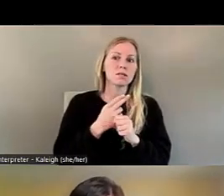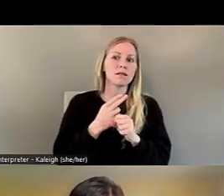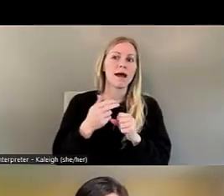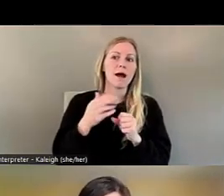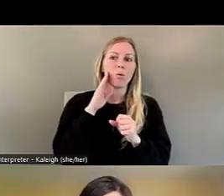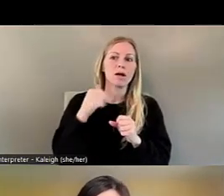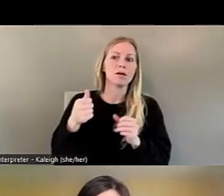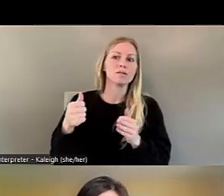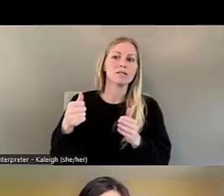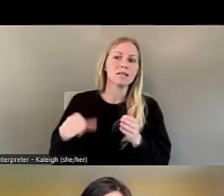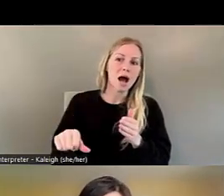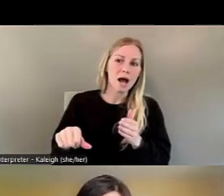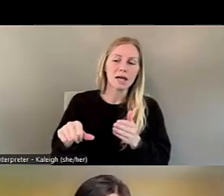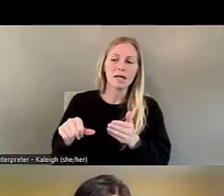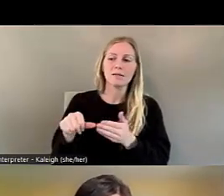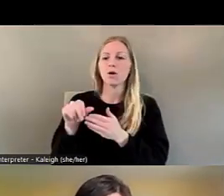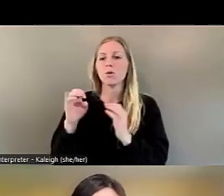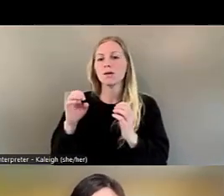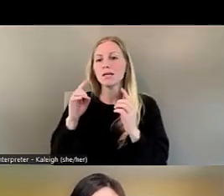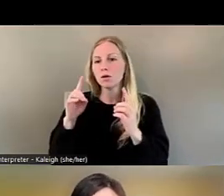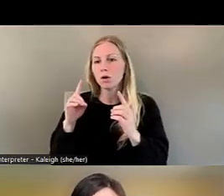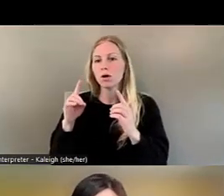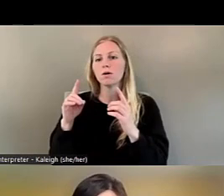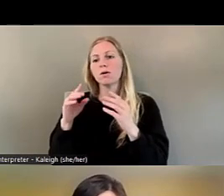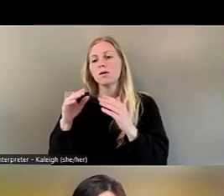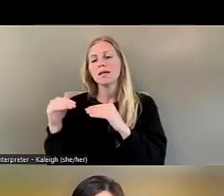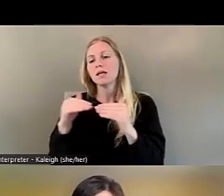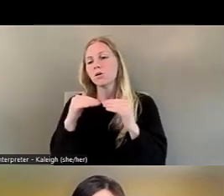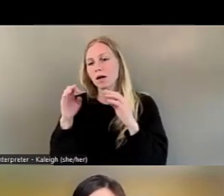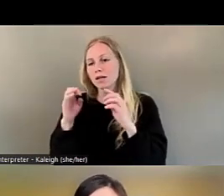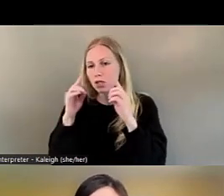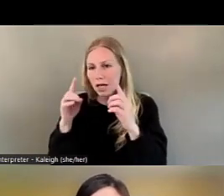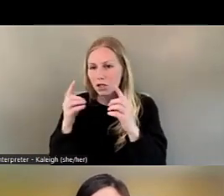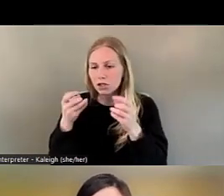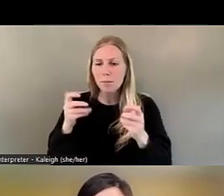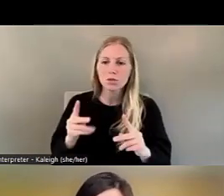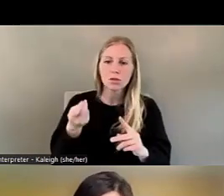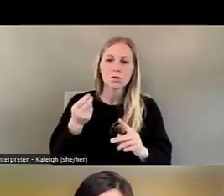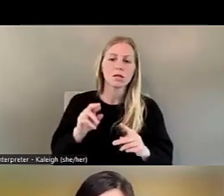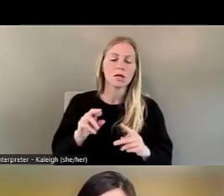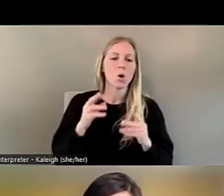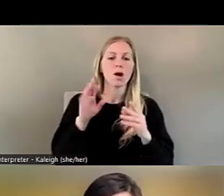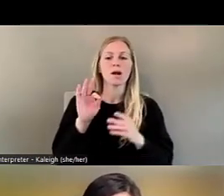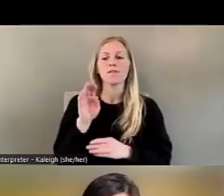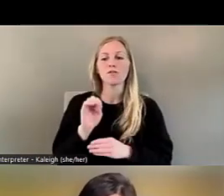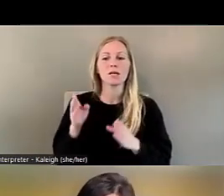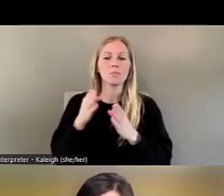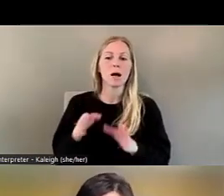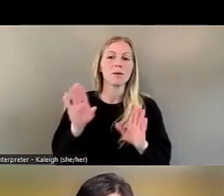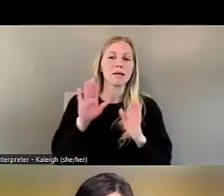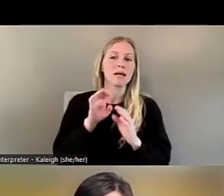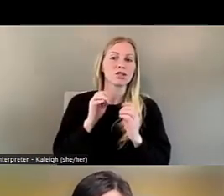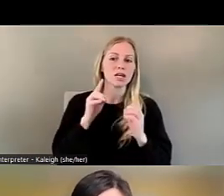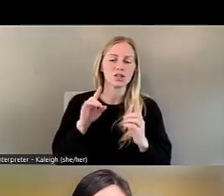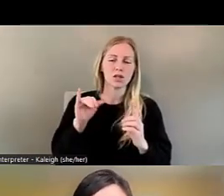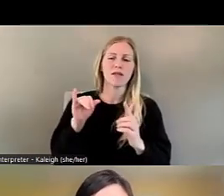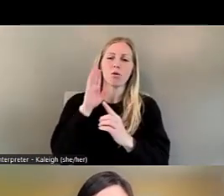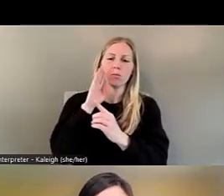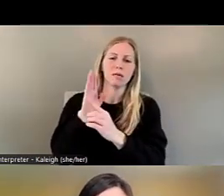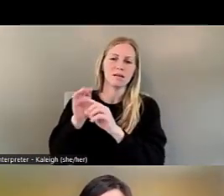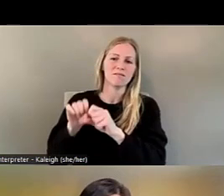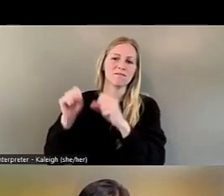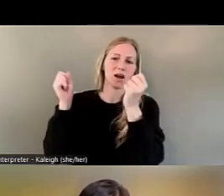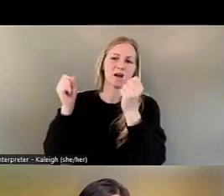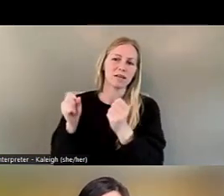equal educational opportunity or denies a free appropriate public education, then that is considered a violation of federal law.